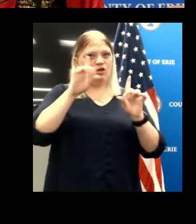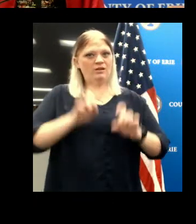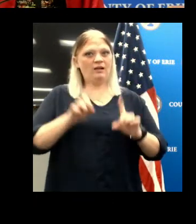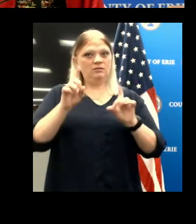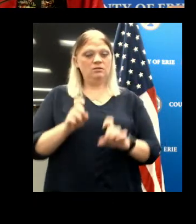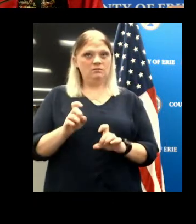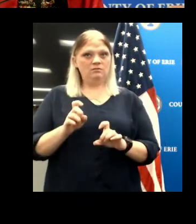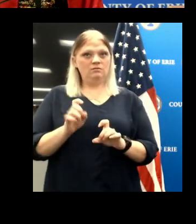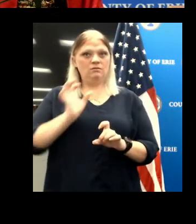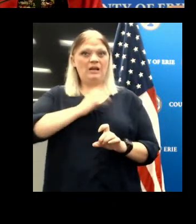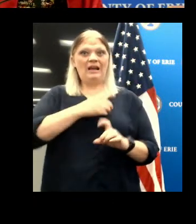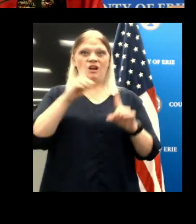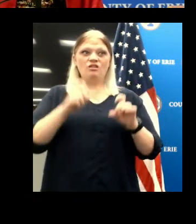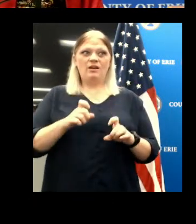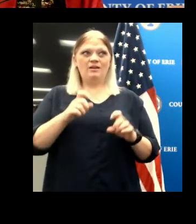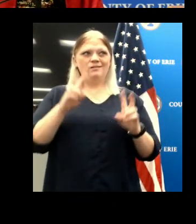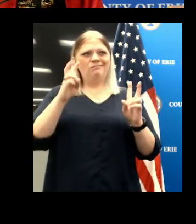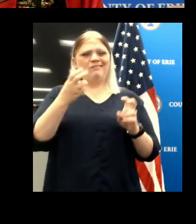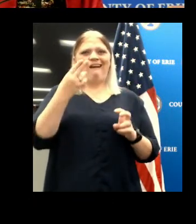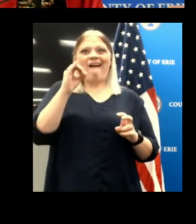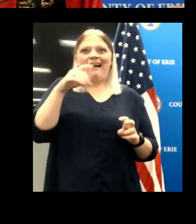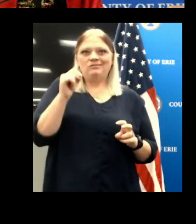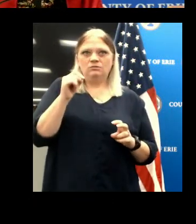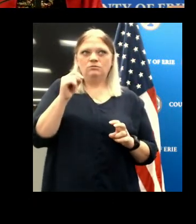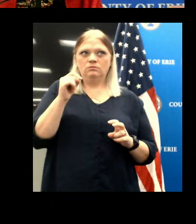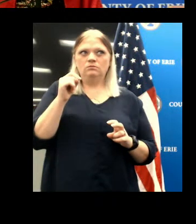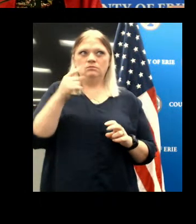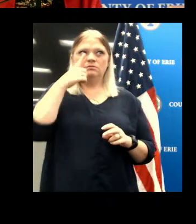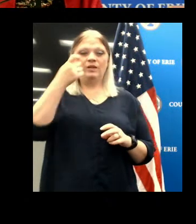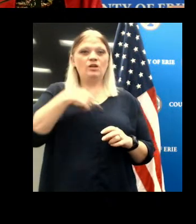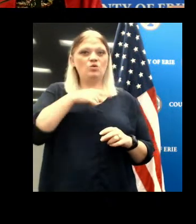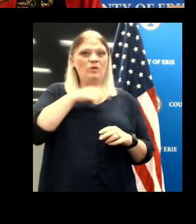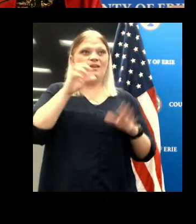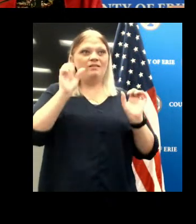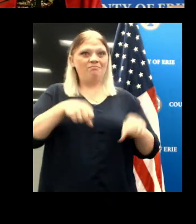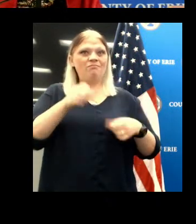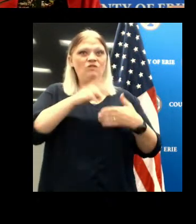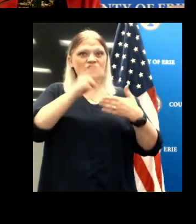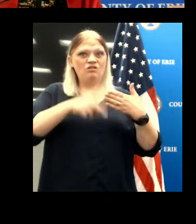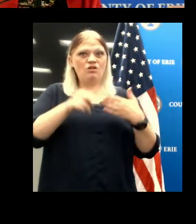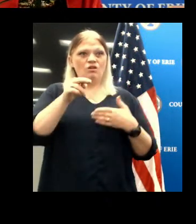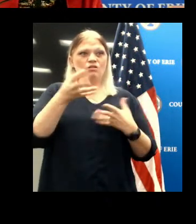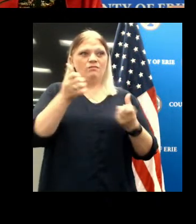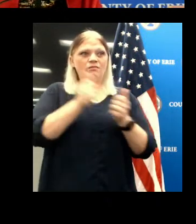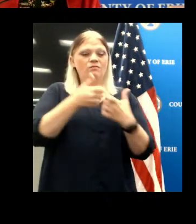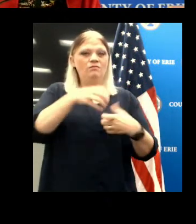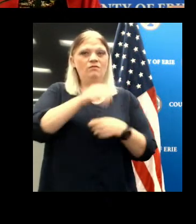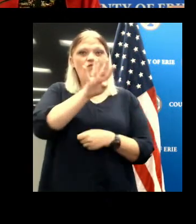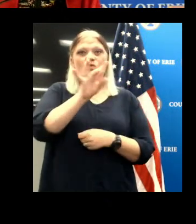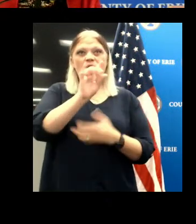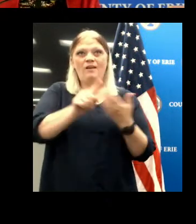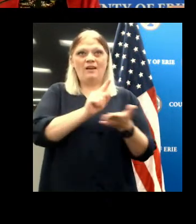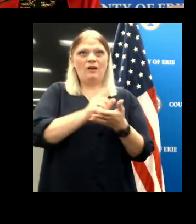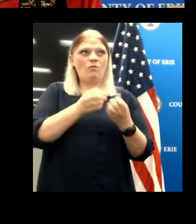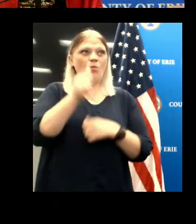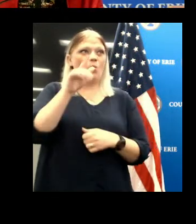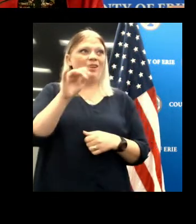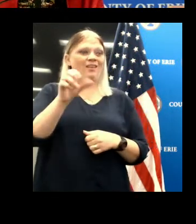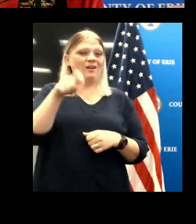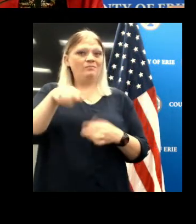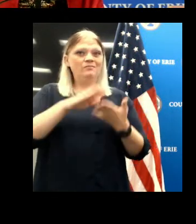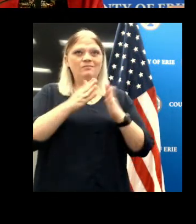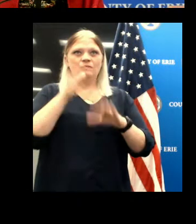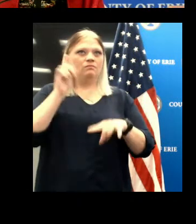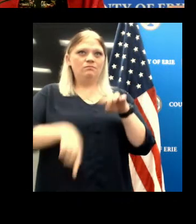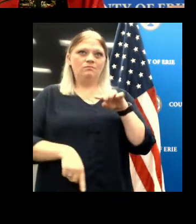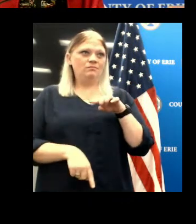and our tests are hot because we are able to turn the results around in 48 hours, which most labs in this community